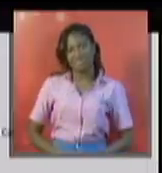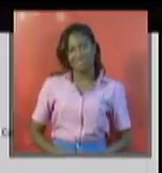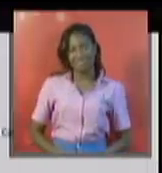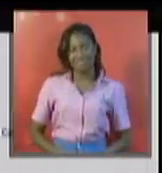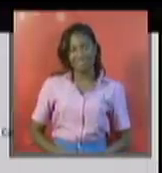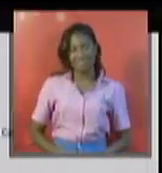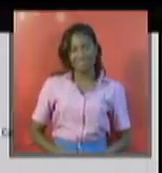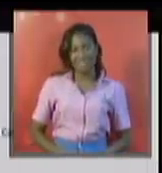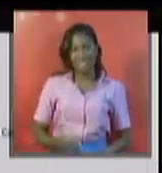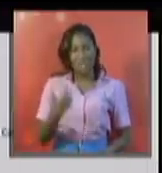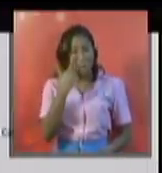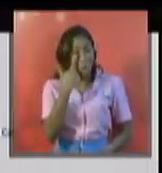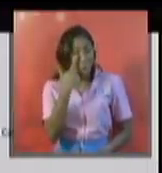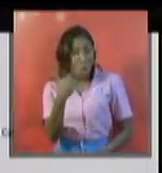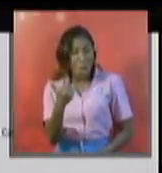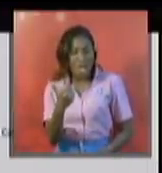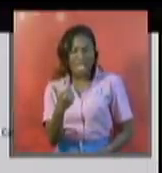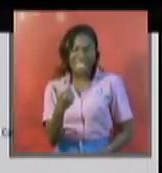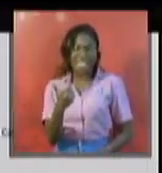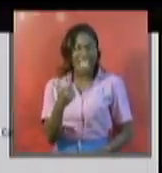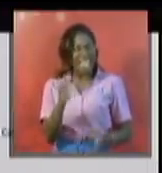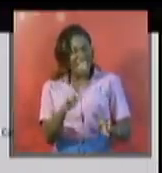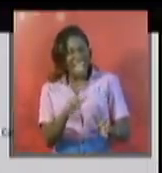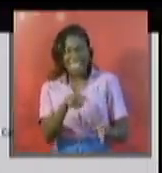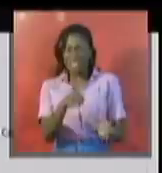Seemingly small social chains